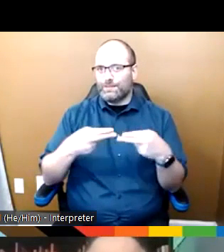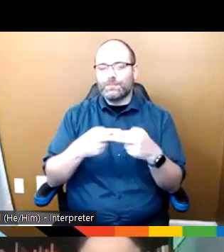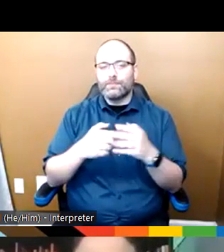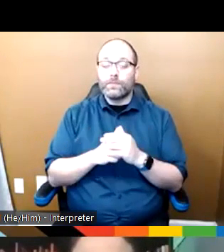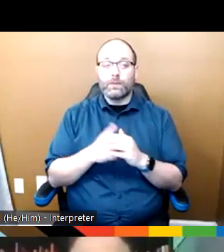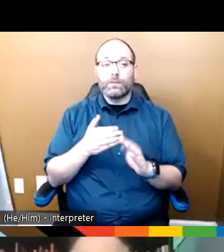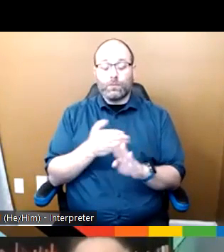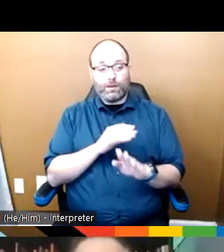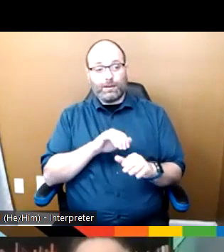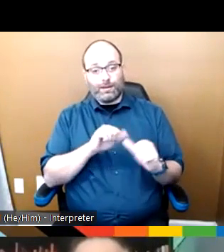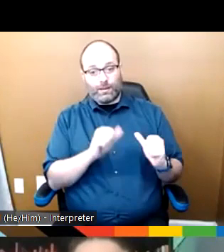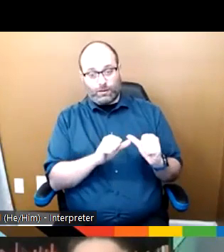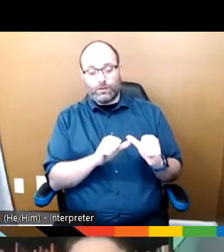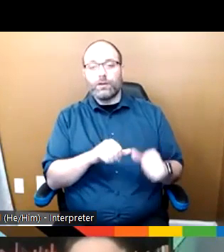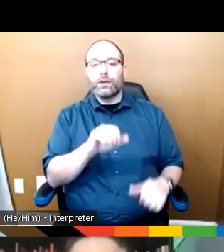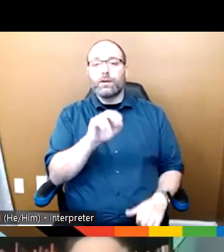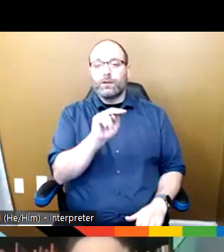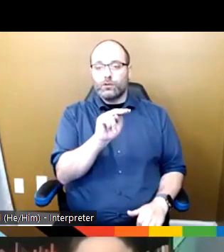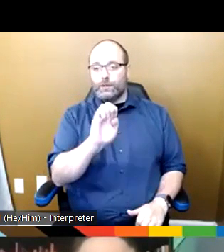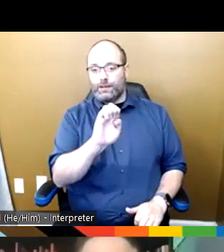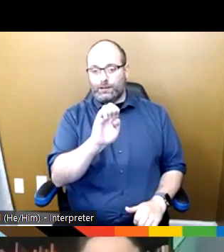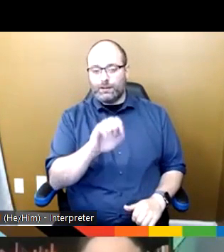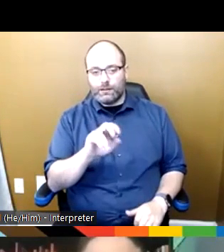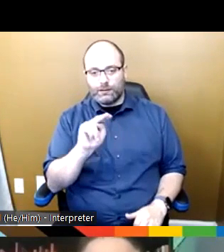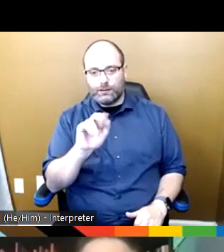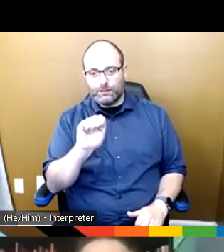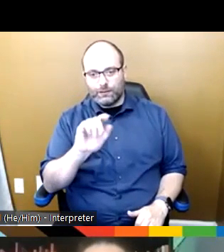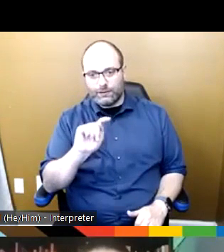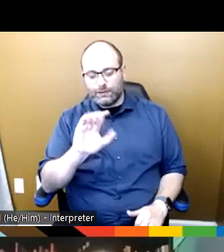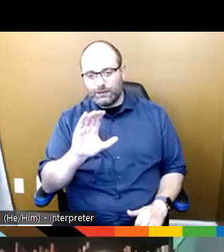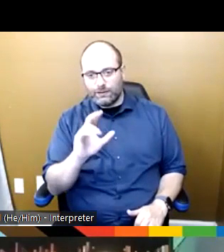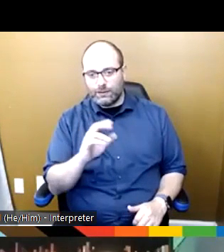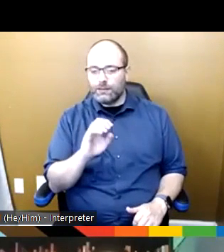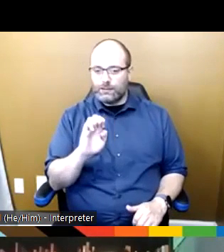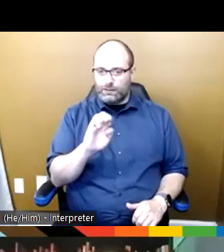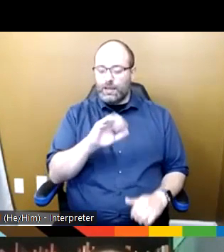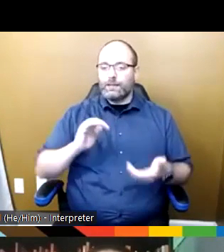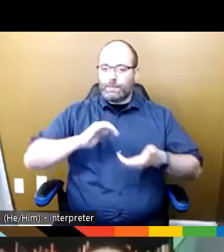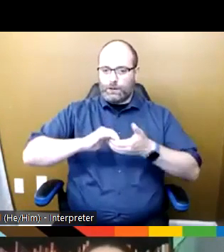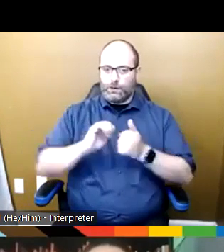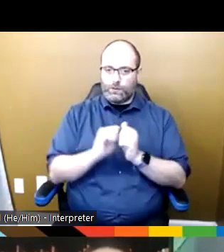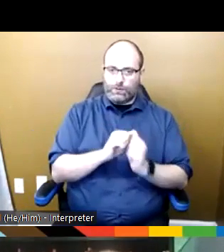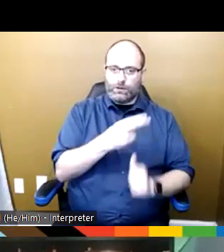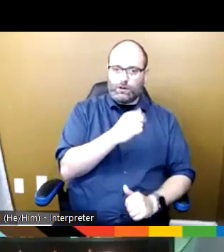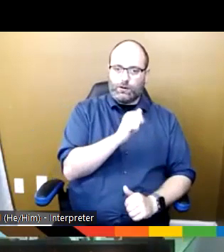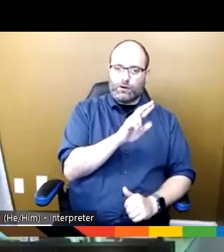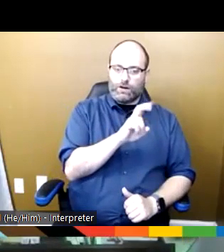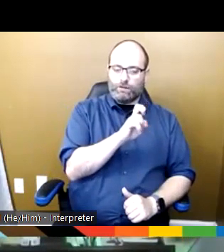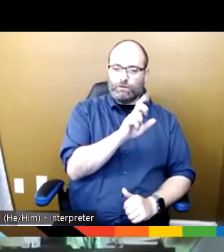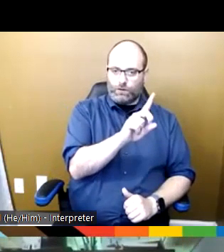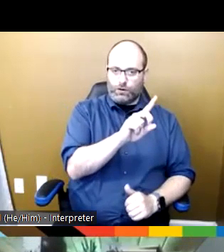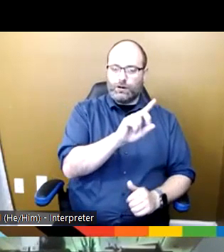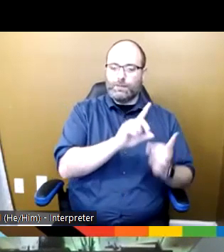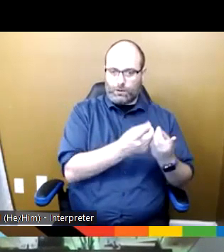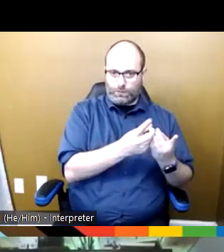England one, the New England Mental Health TTC, as it says at the beginning, is a partnership between the Harvard Department of Psychiatry